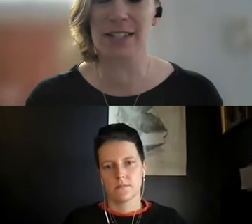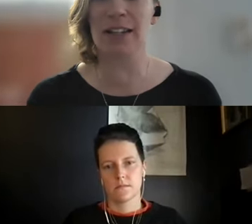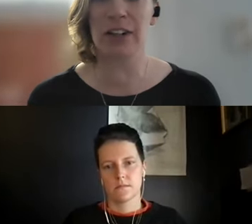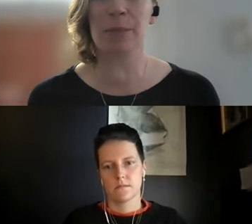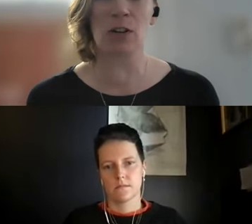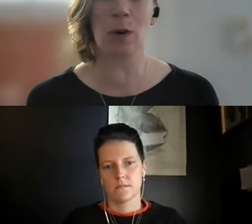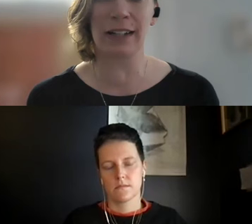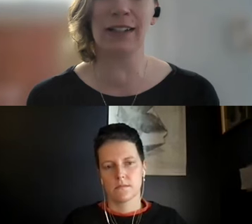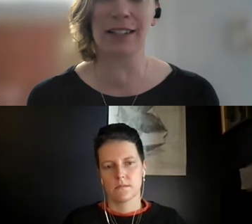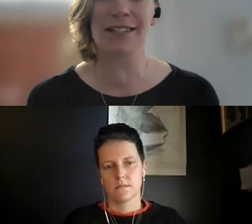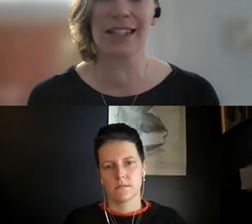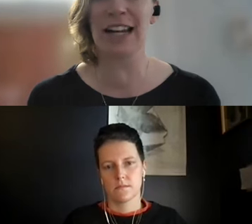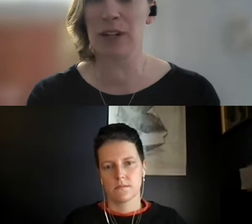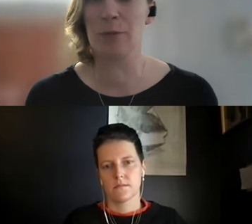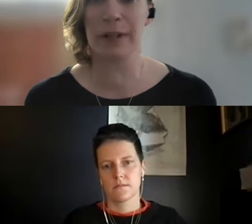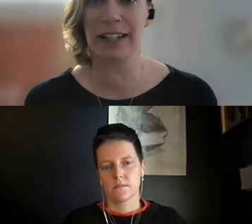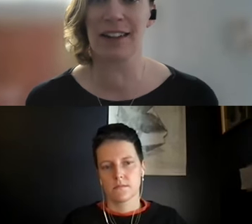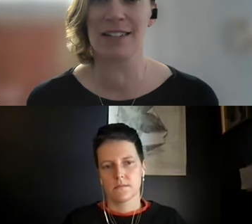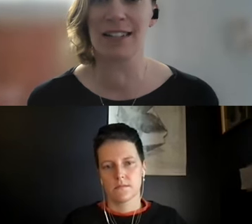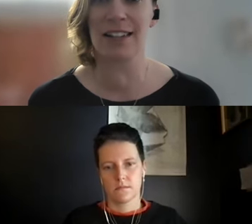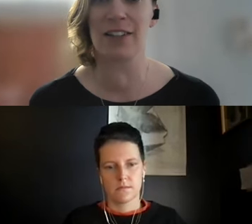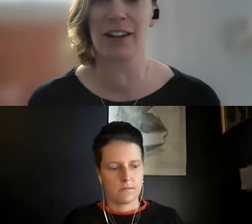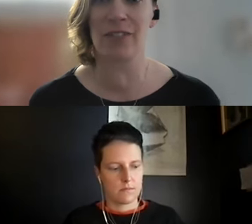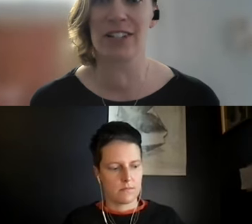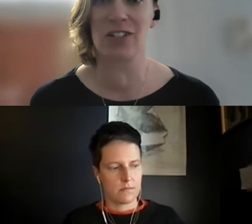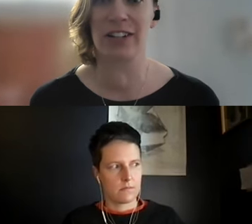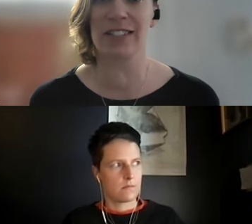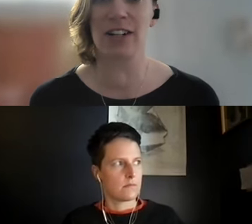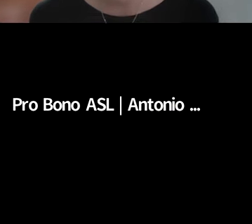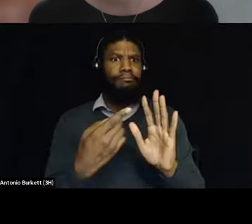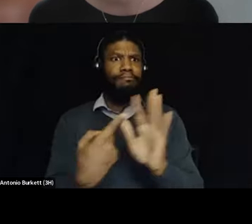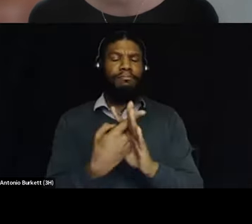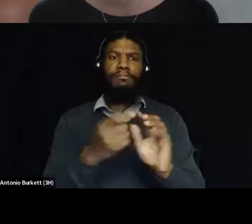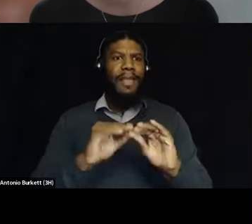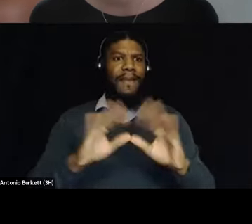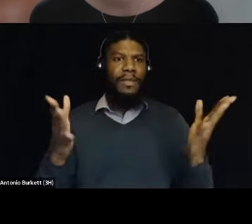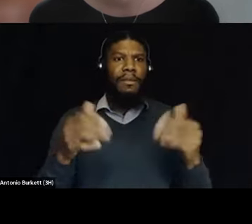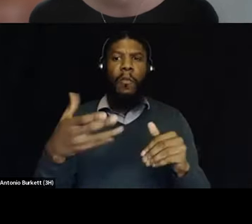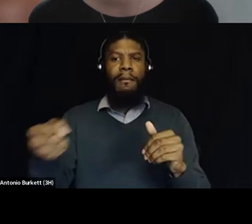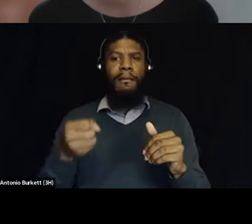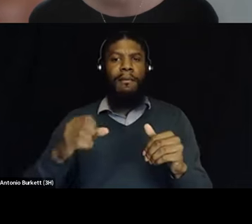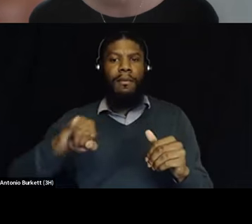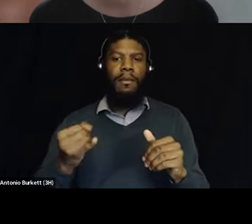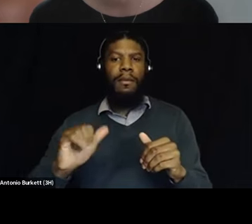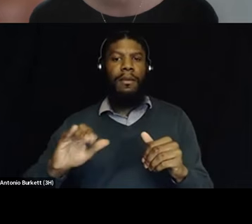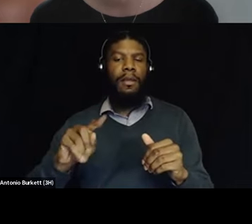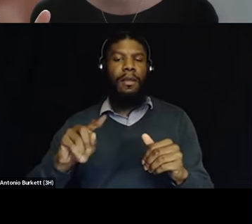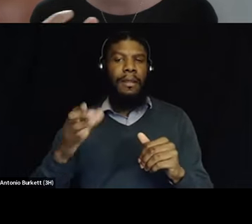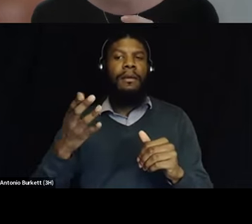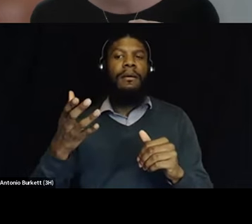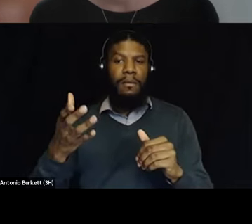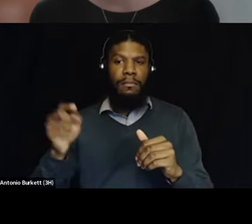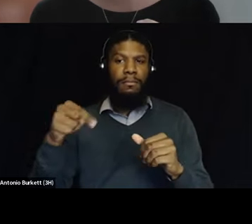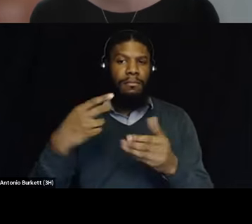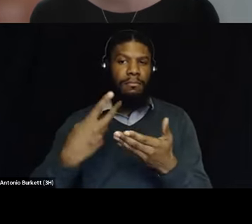window dressing and you're able to quite clearly see and i want to bring hasinta into the conversation here because i know this shows up a lot within the work that you're doing as well